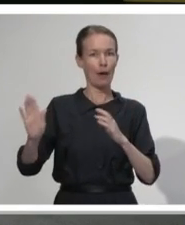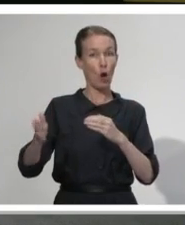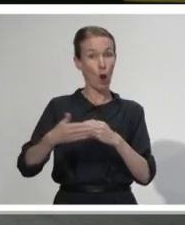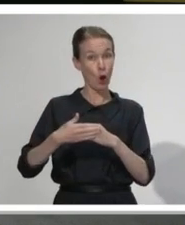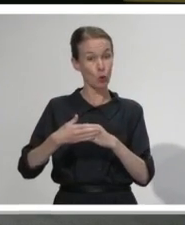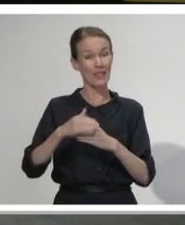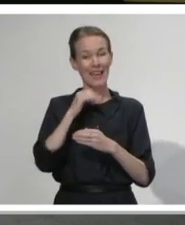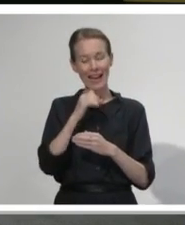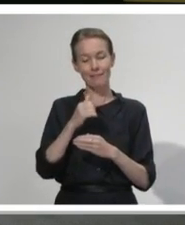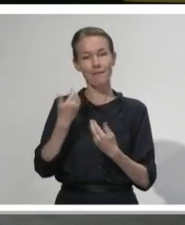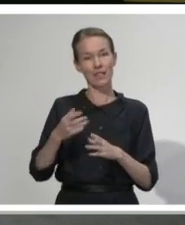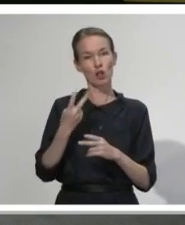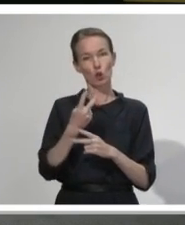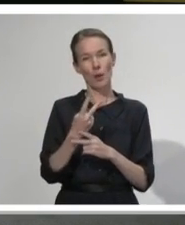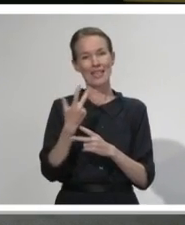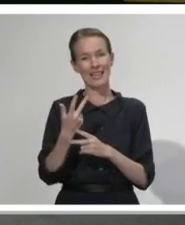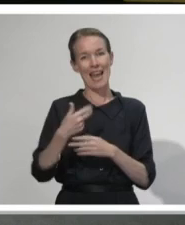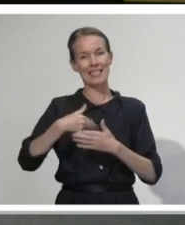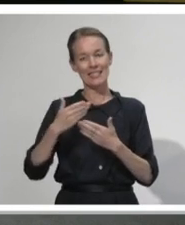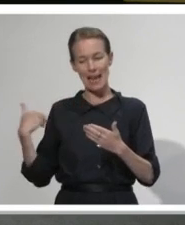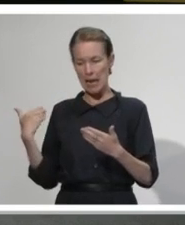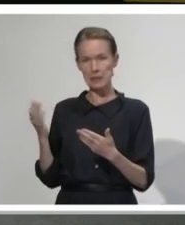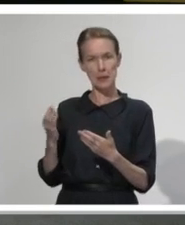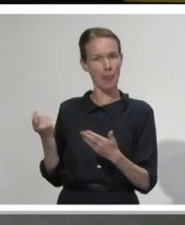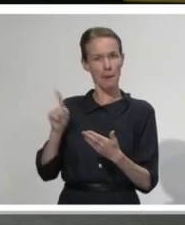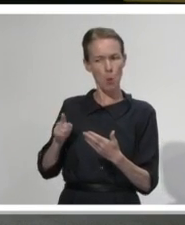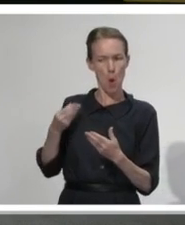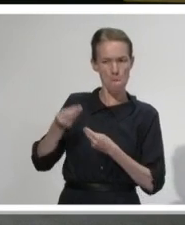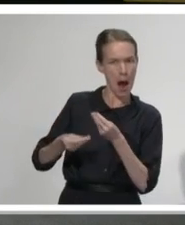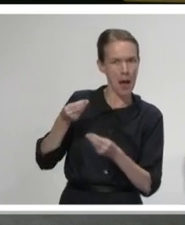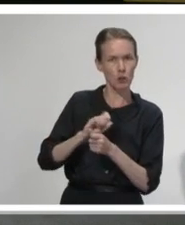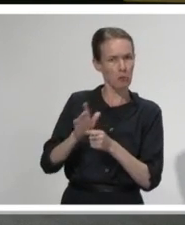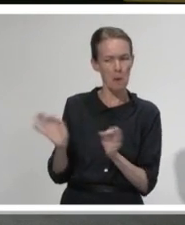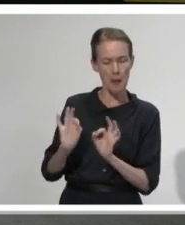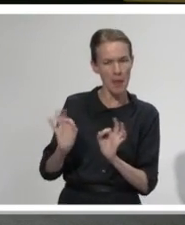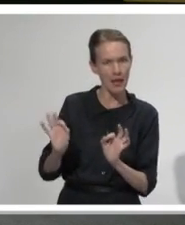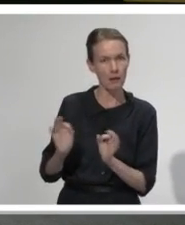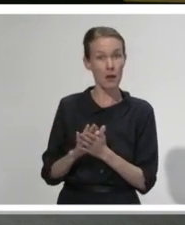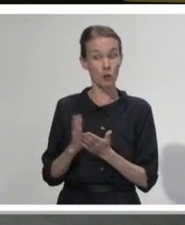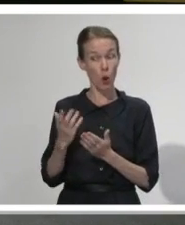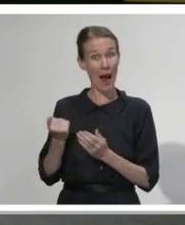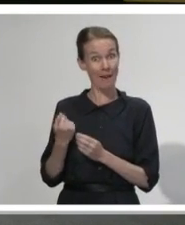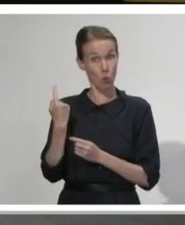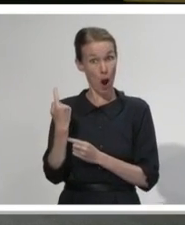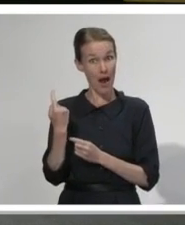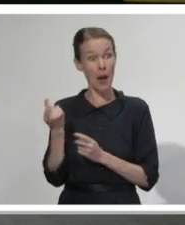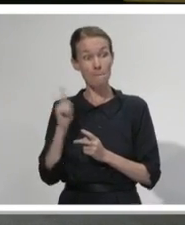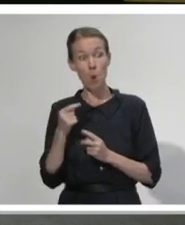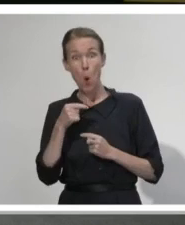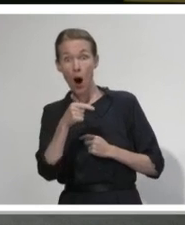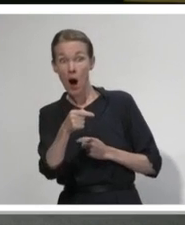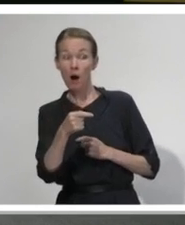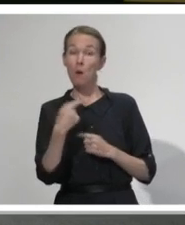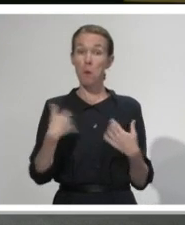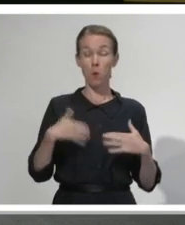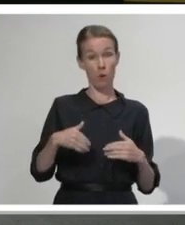when the last case was reported. And so the fact that that's what we're seeing with more and more of these clusters is extremely encouraging,